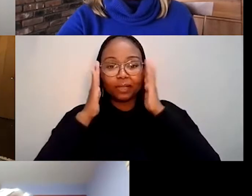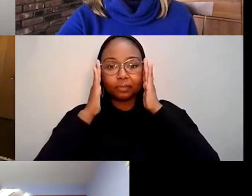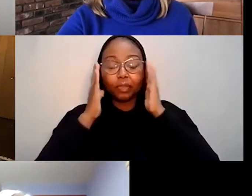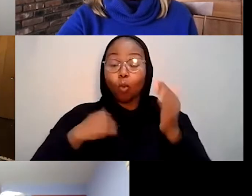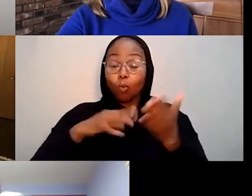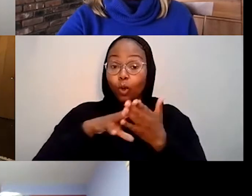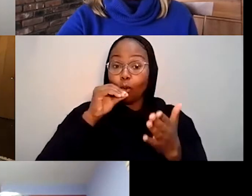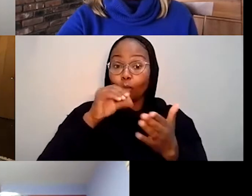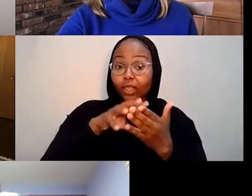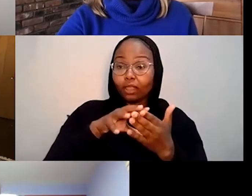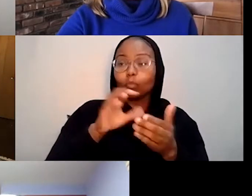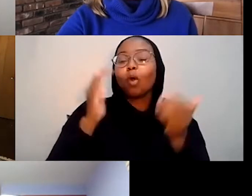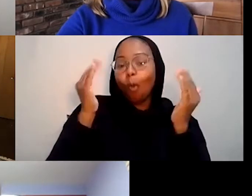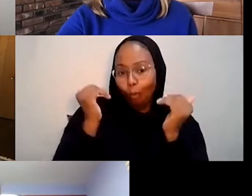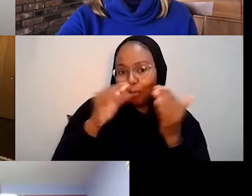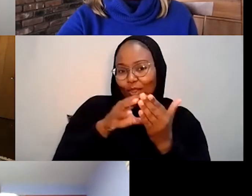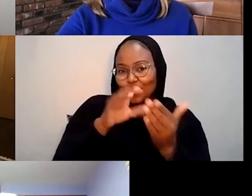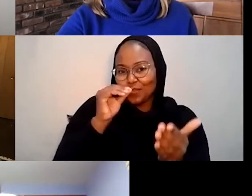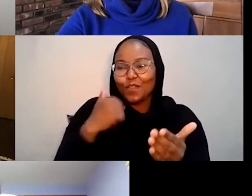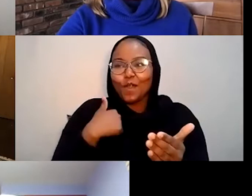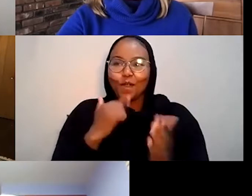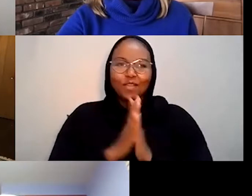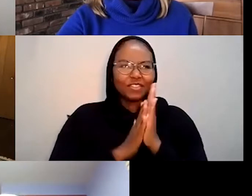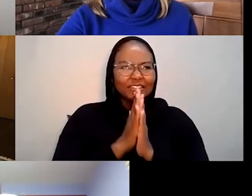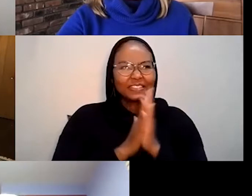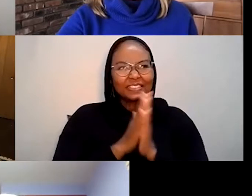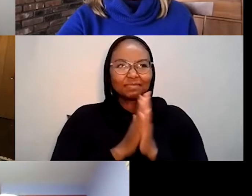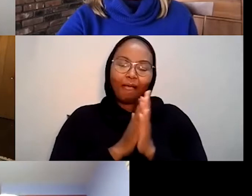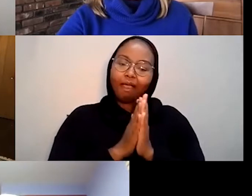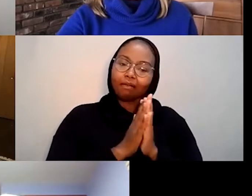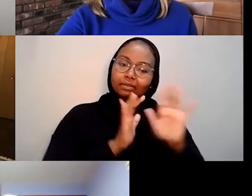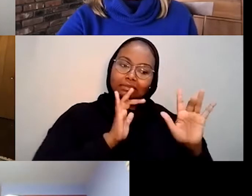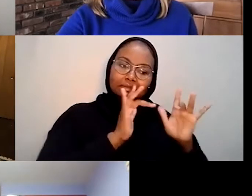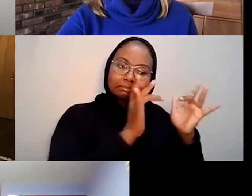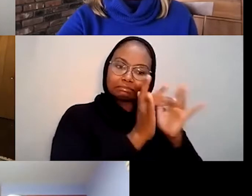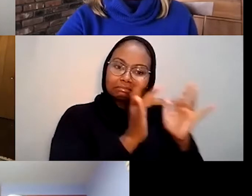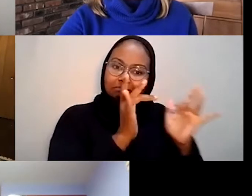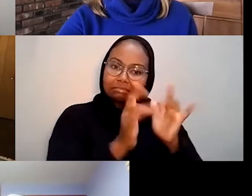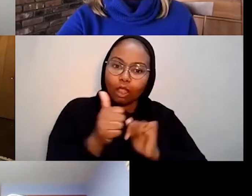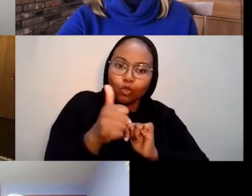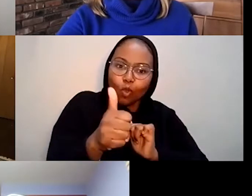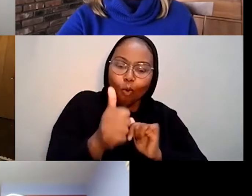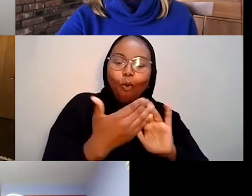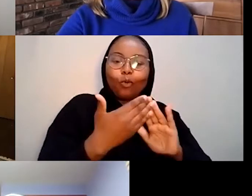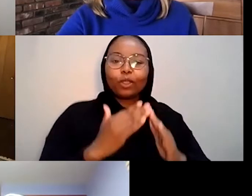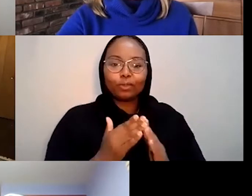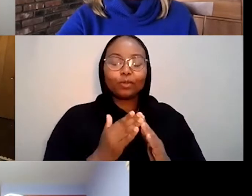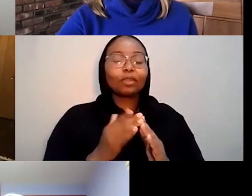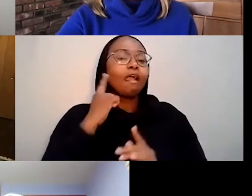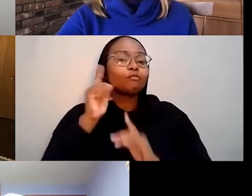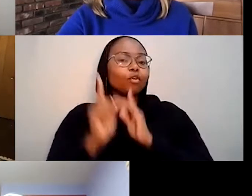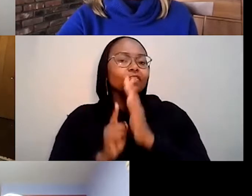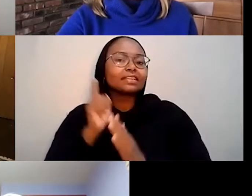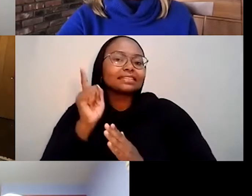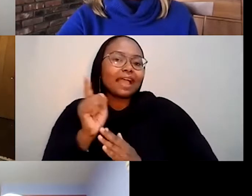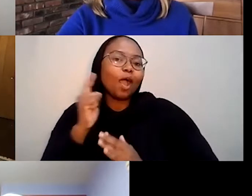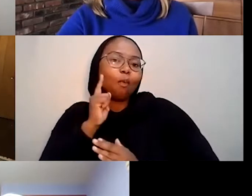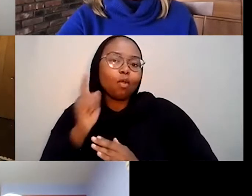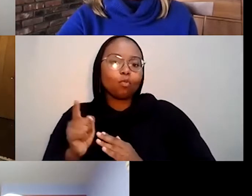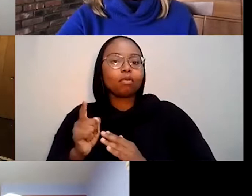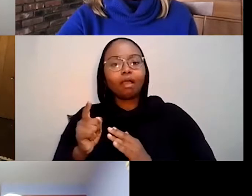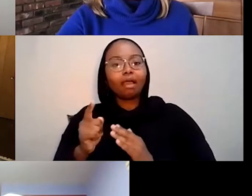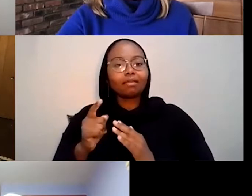reach out and take action in your own communities. And for this hour, we will dive into really beautiful, inspiring